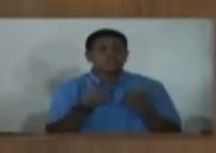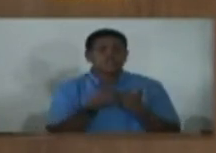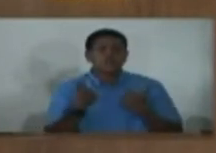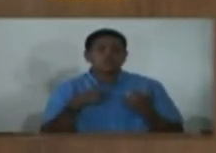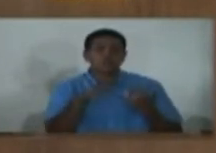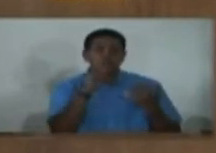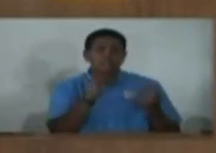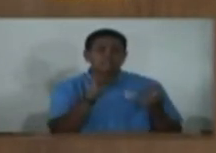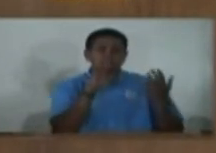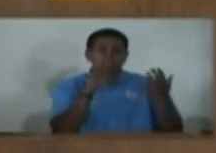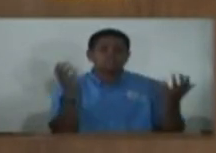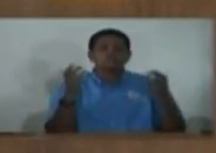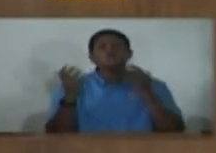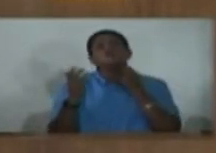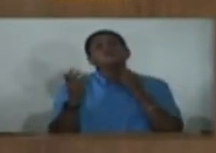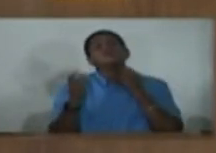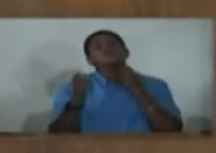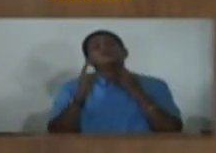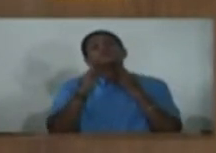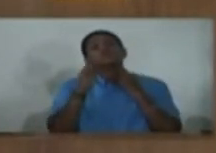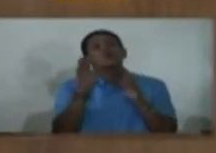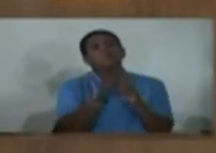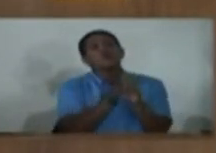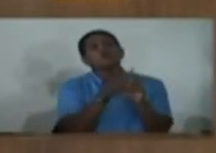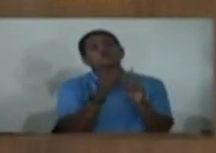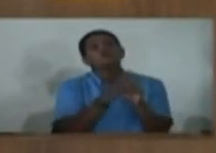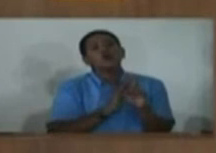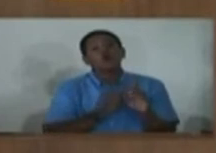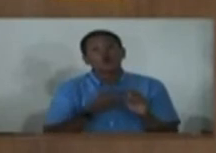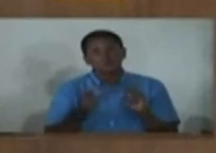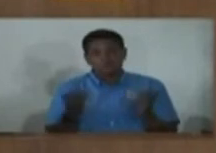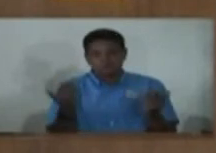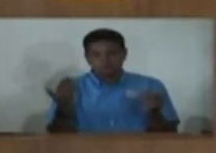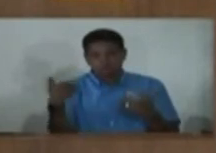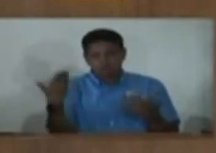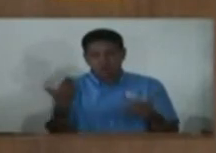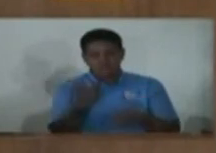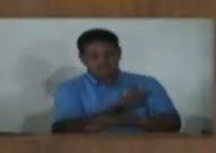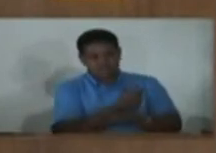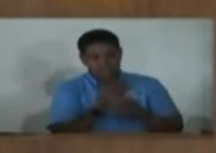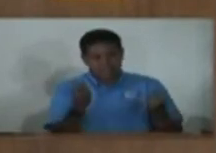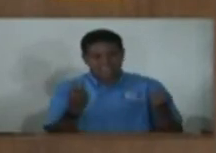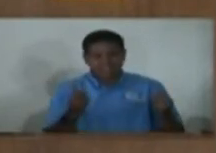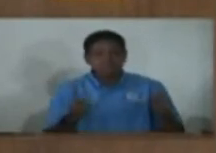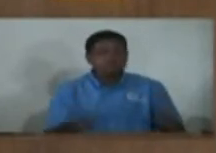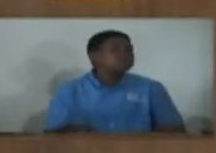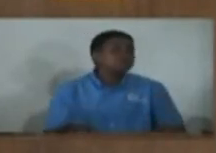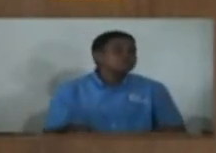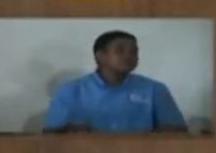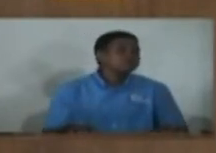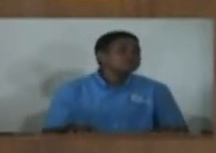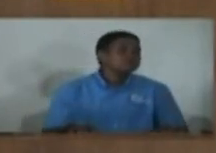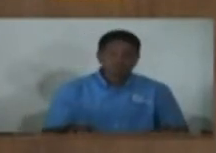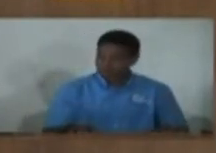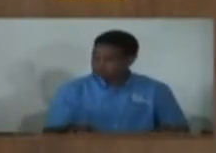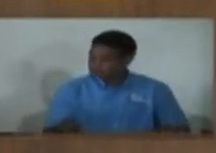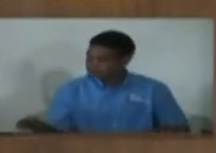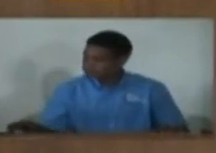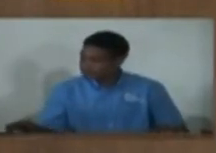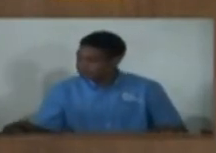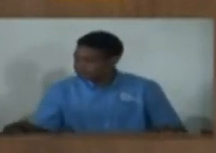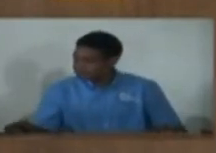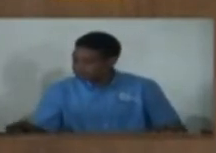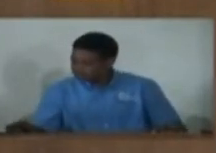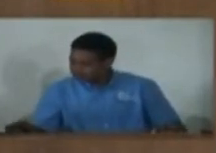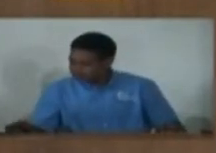face is to persuade our people that it is important, not only as a personal